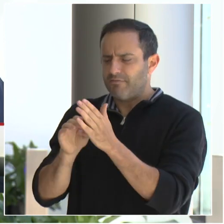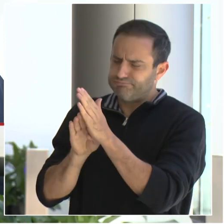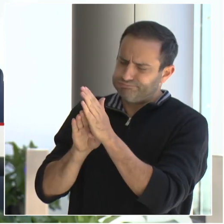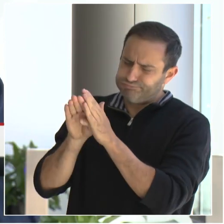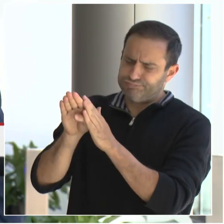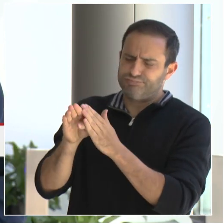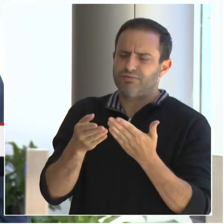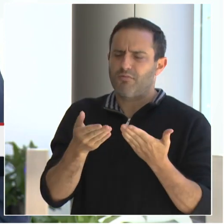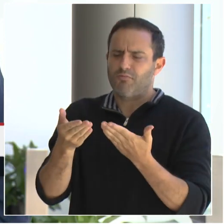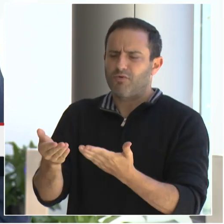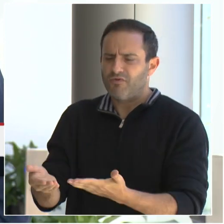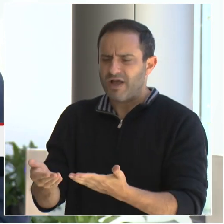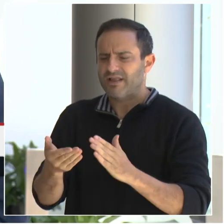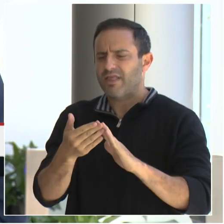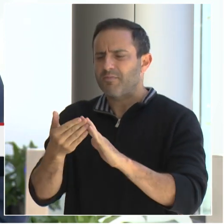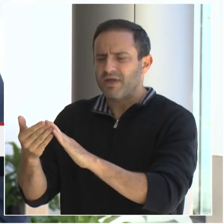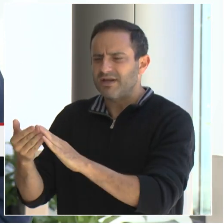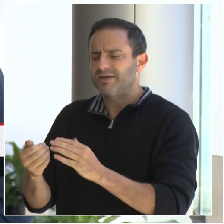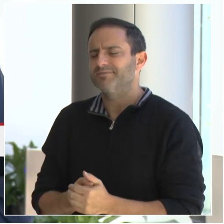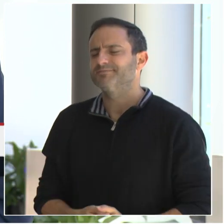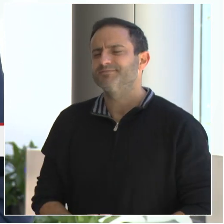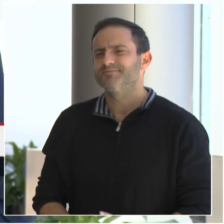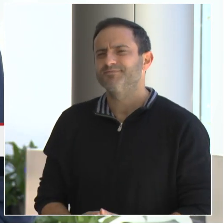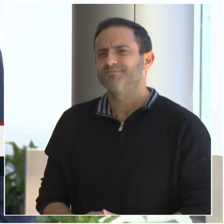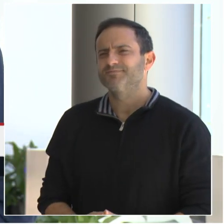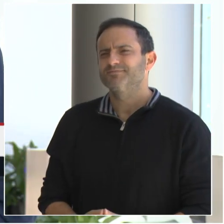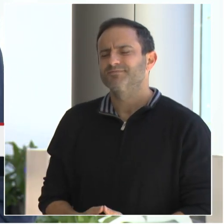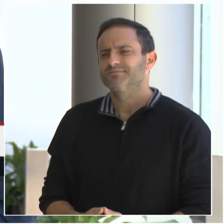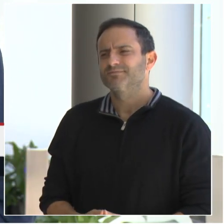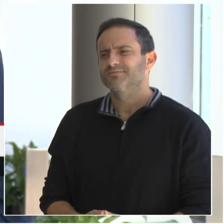So thank you for your welcome and being a great partner.